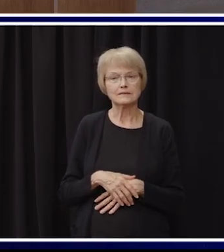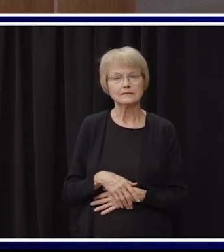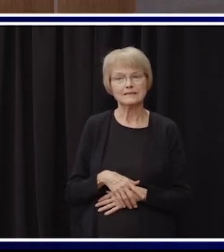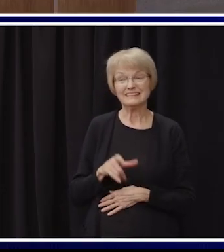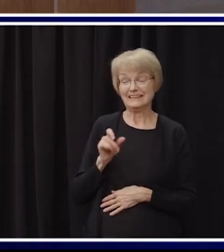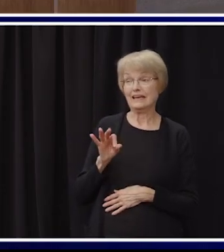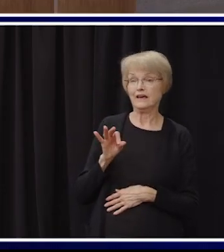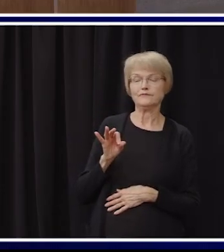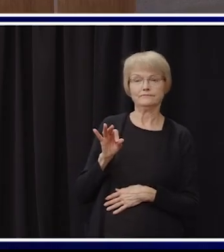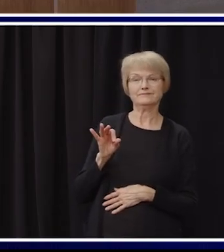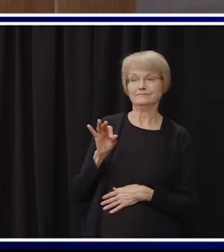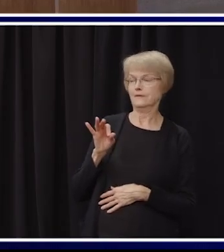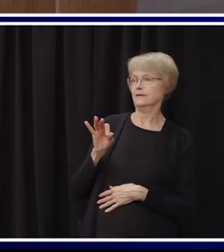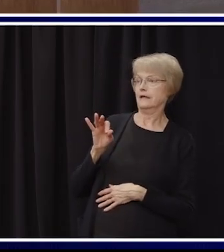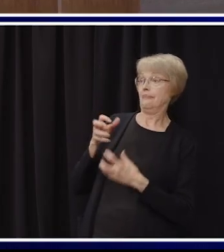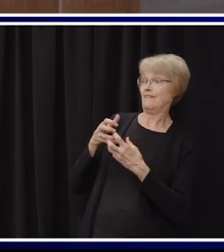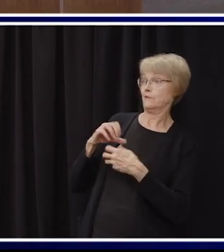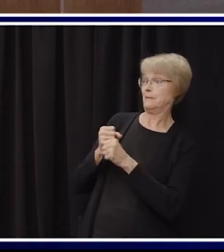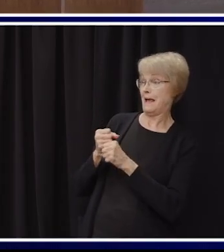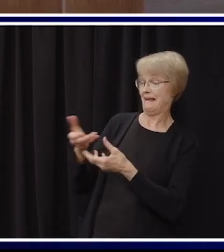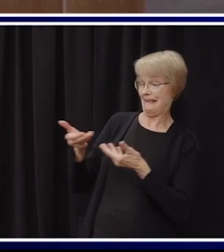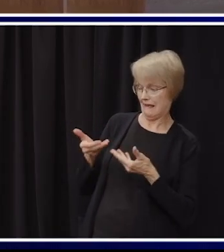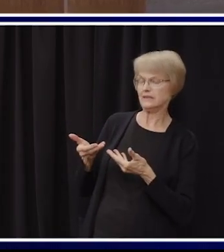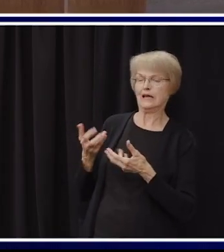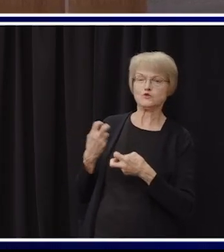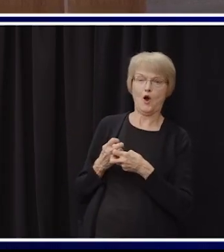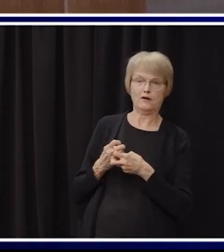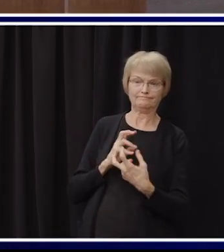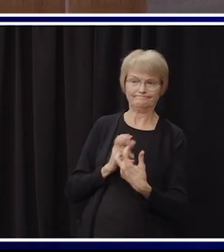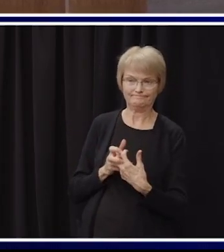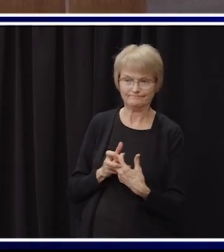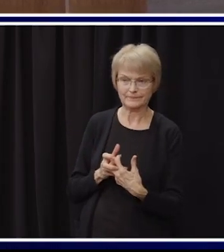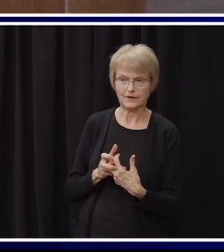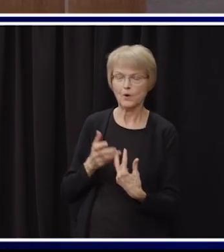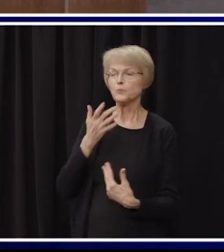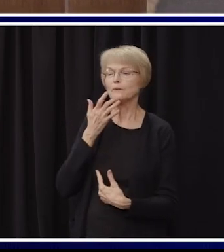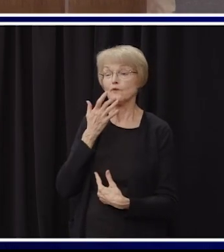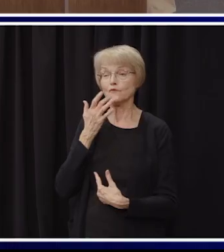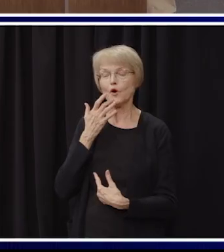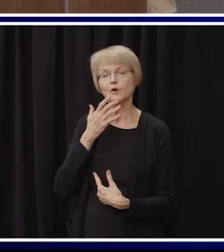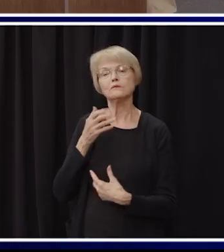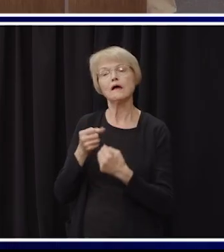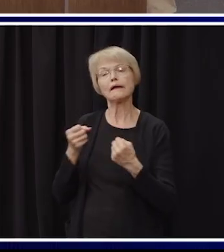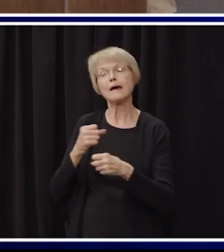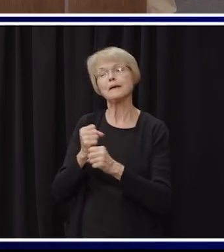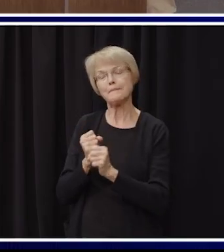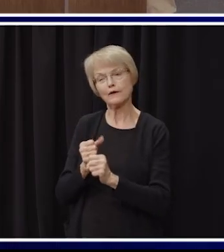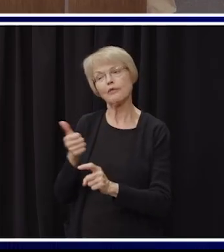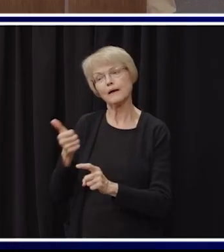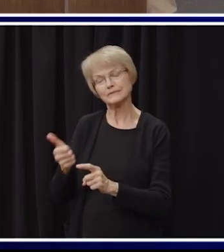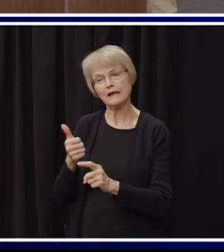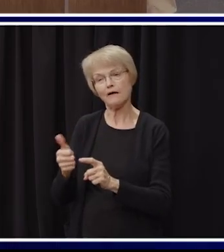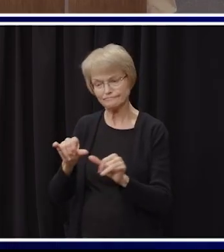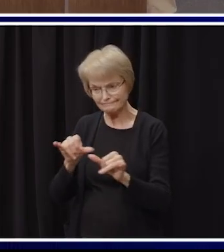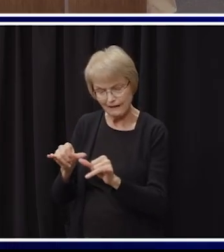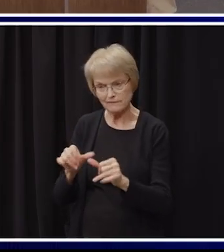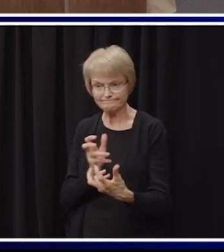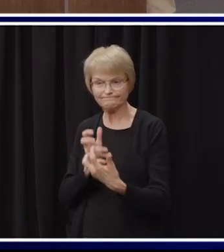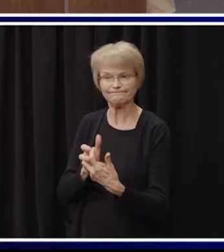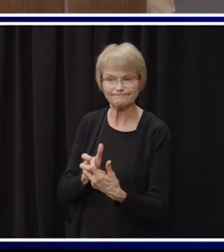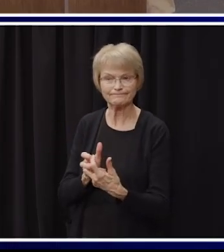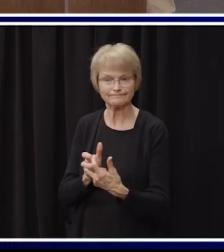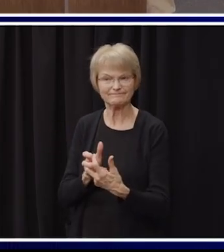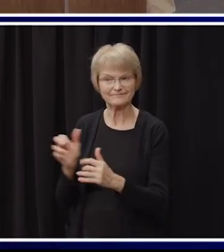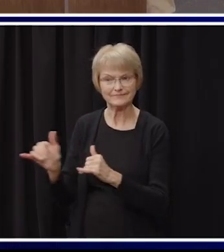manufactured cabinet. We generally use a custom cabinet maker, and we can pretty much do anything that we need to do.